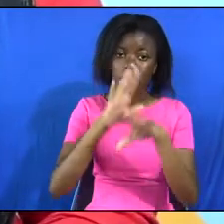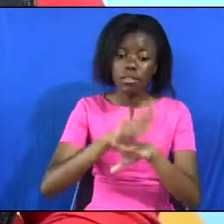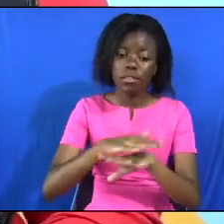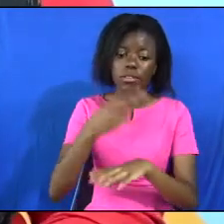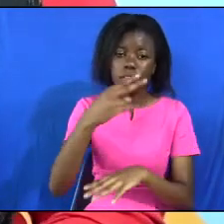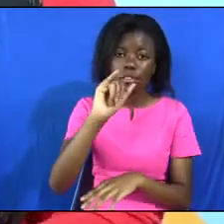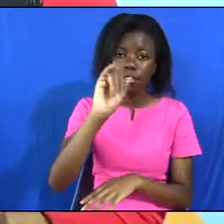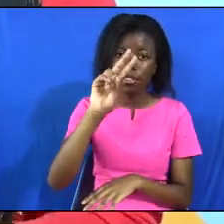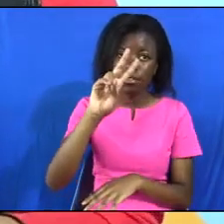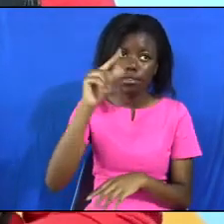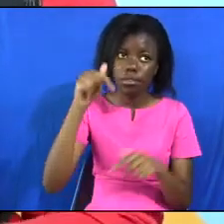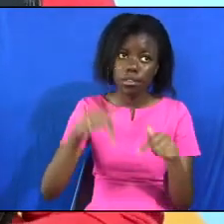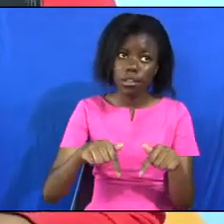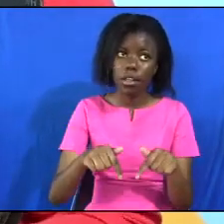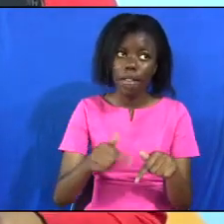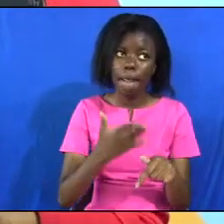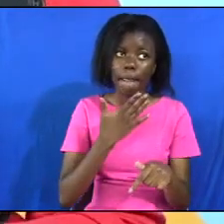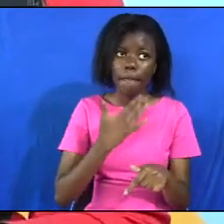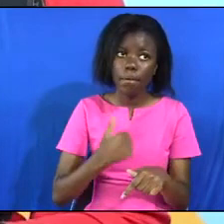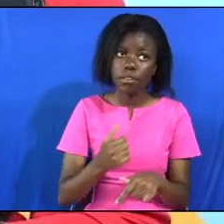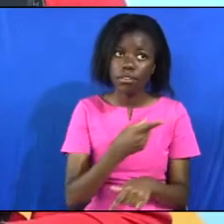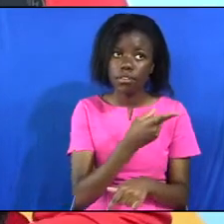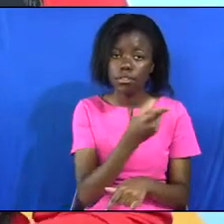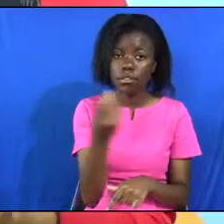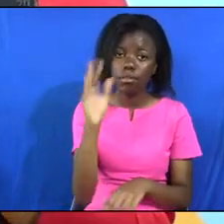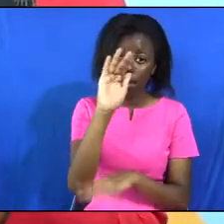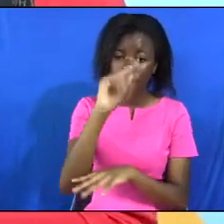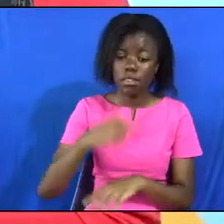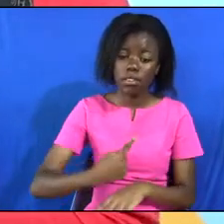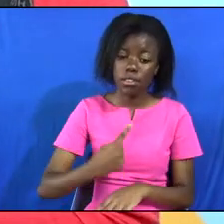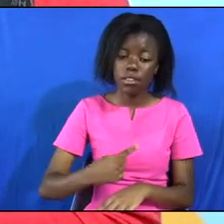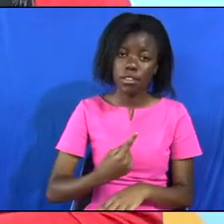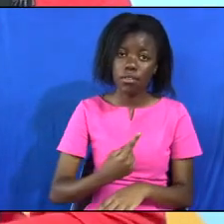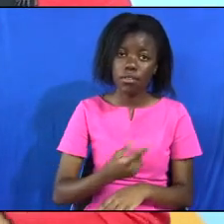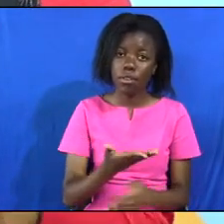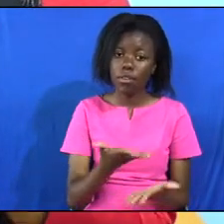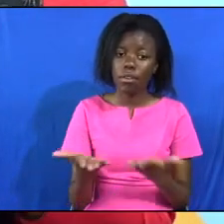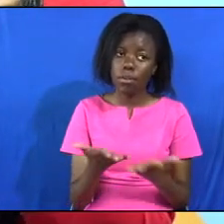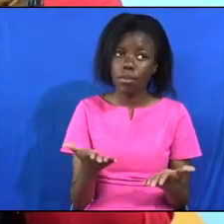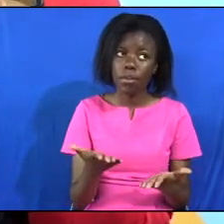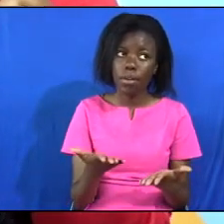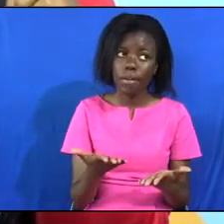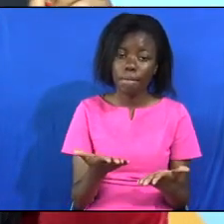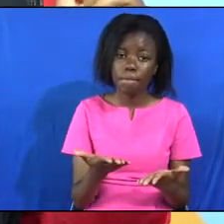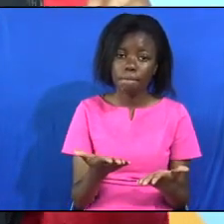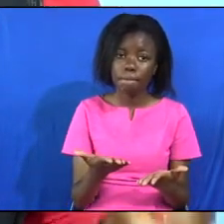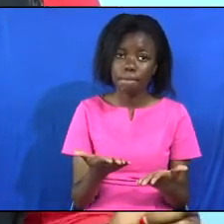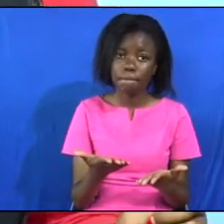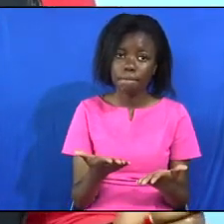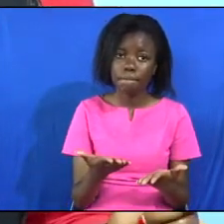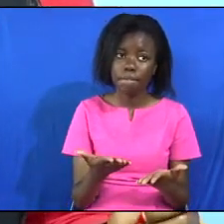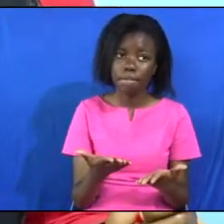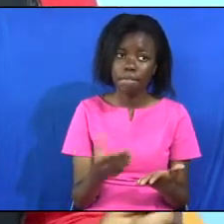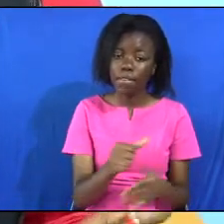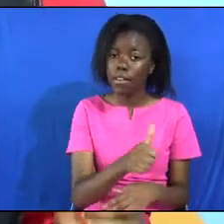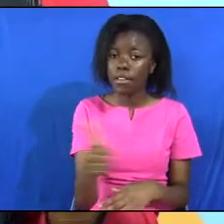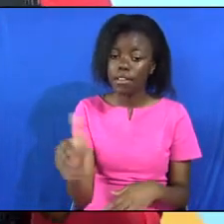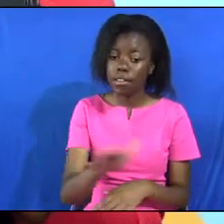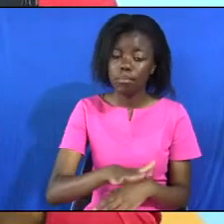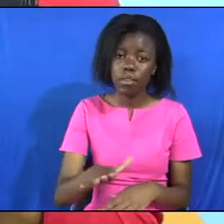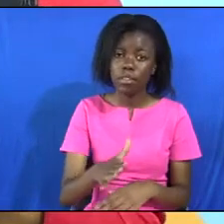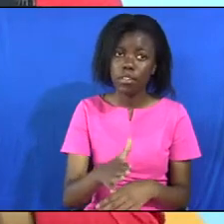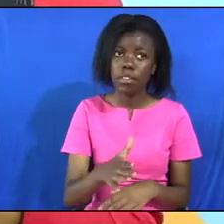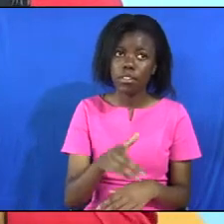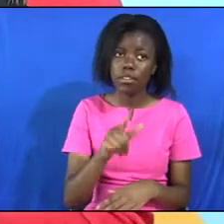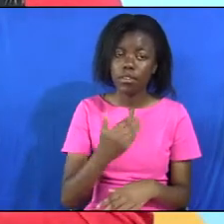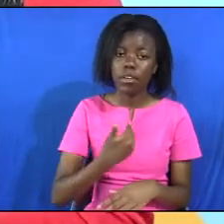HIV/AIDS today, I want you to ask yourself, where else have you been stigmatized?